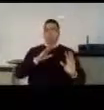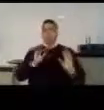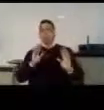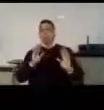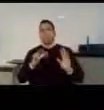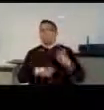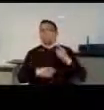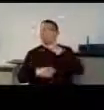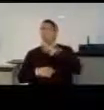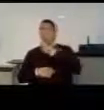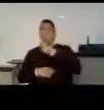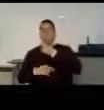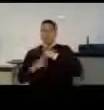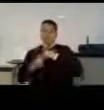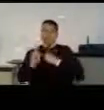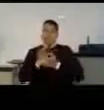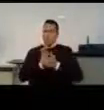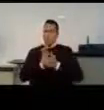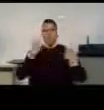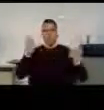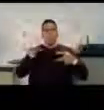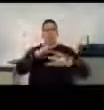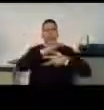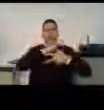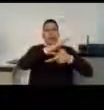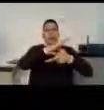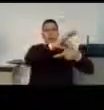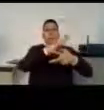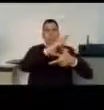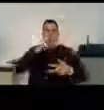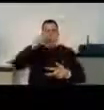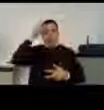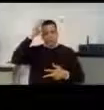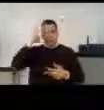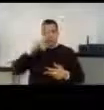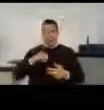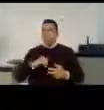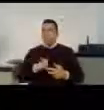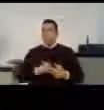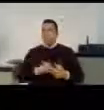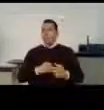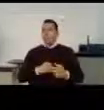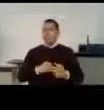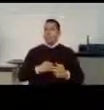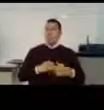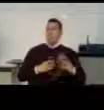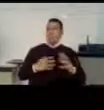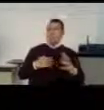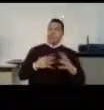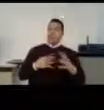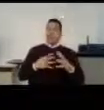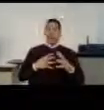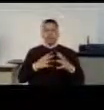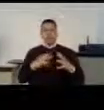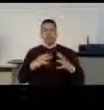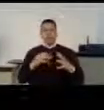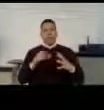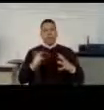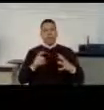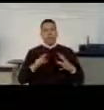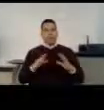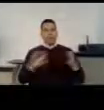do sort of have to be the helicopter. And not be perceived as a helicopter parent, which is art. There's a lot of art in